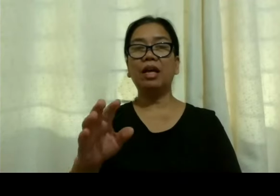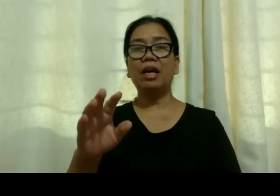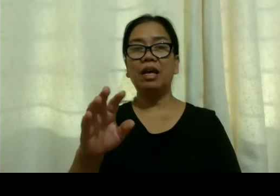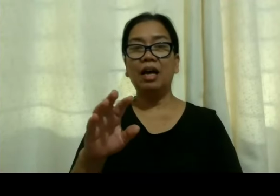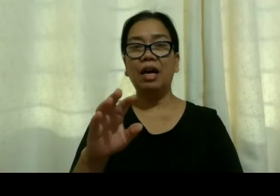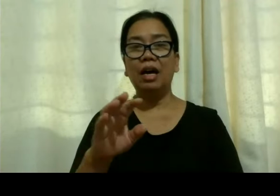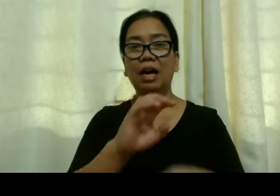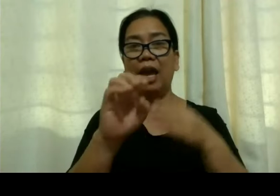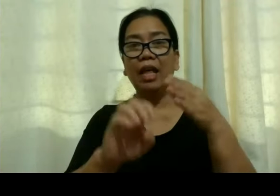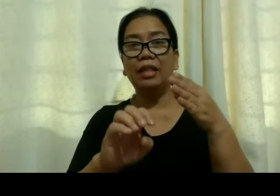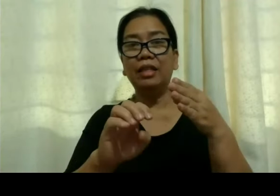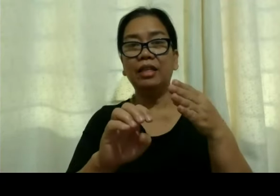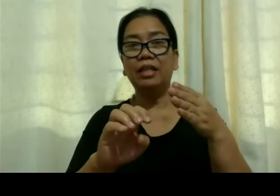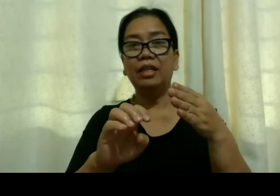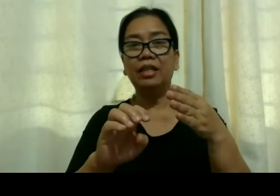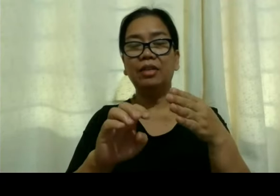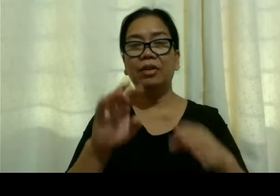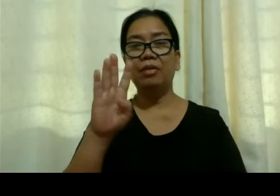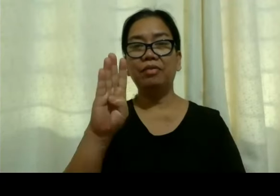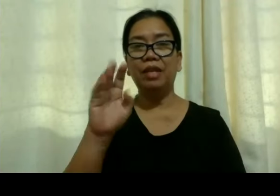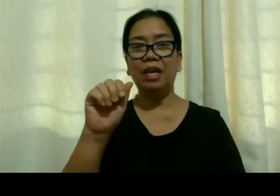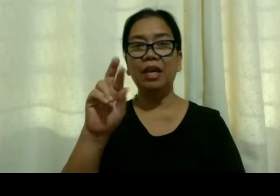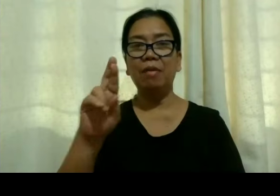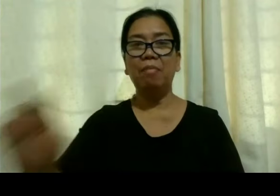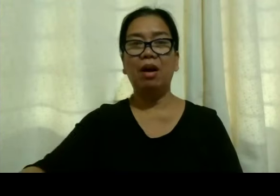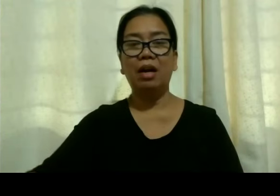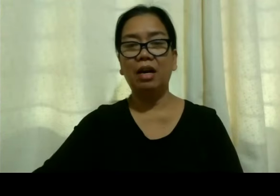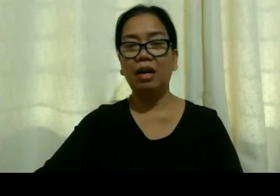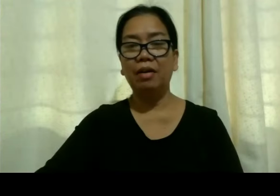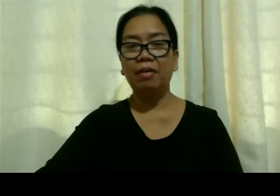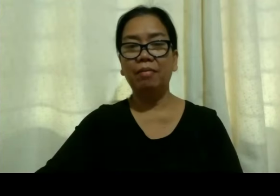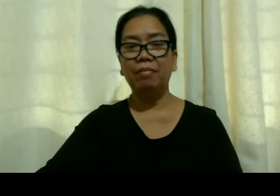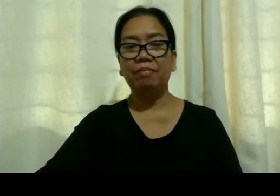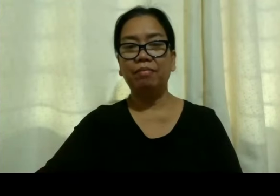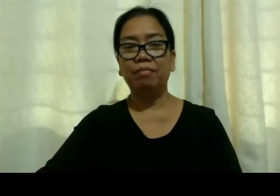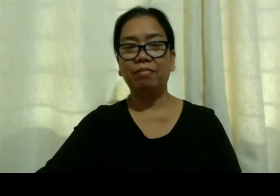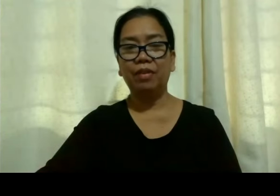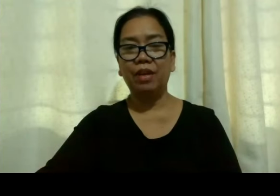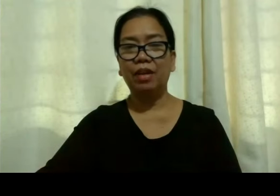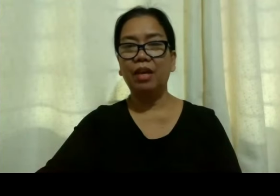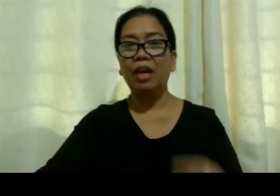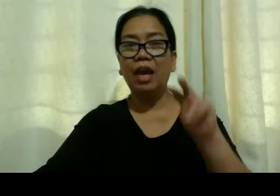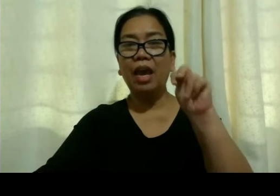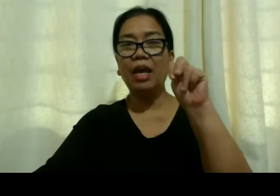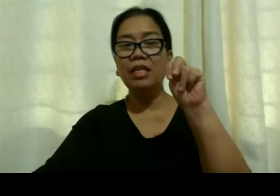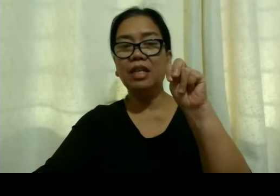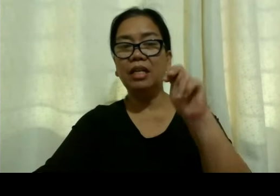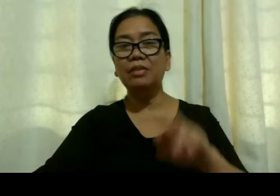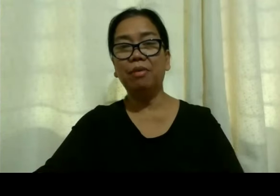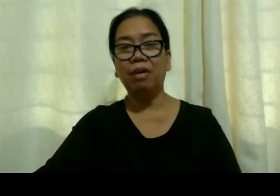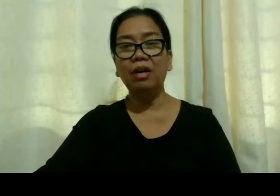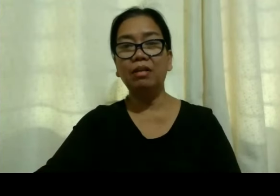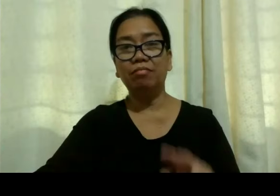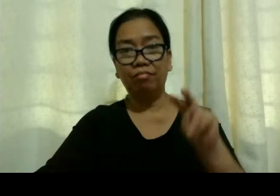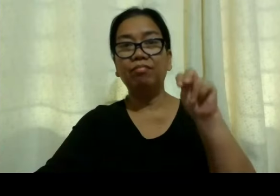both end of the bar. Okay. N